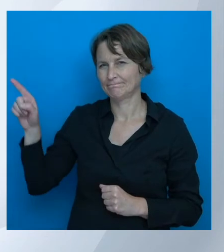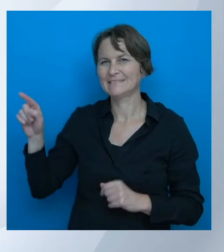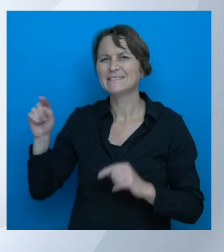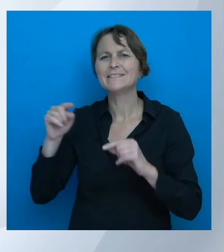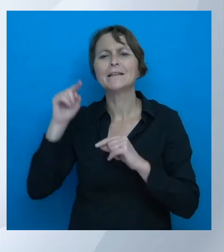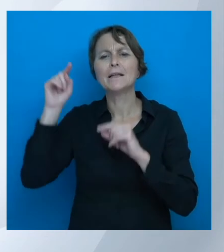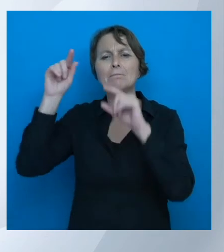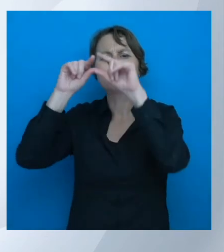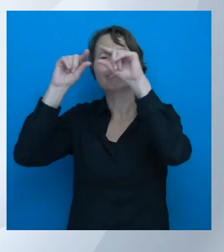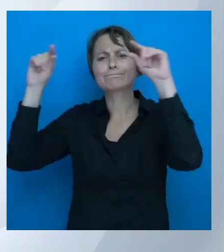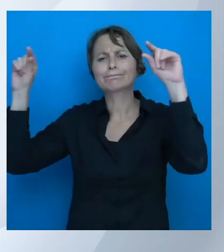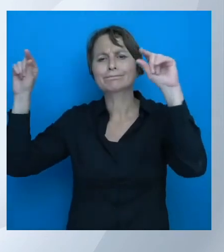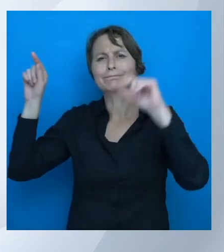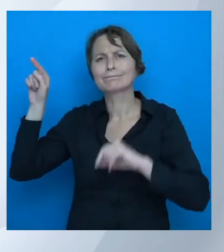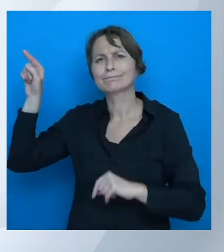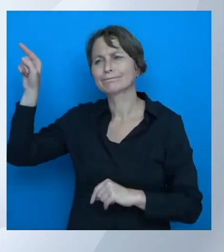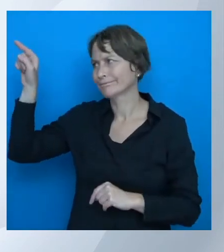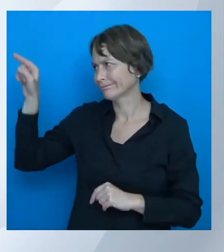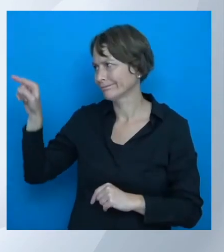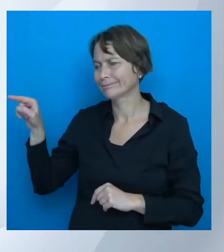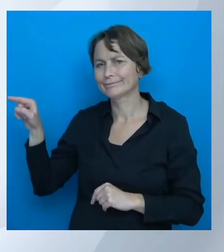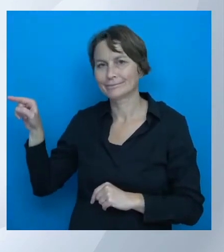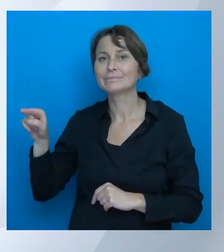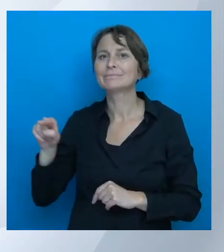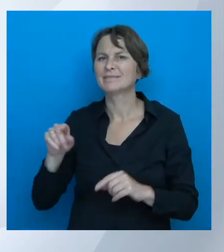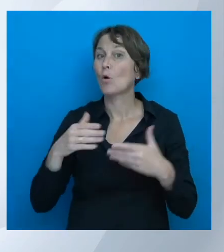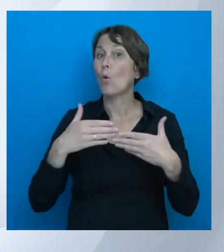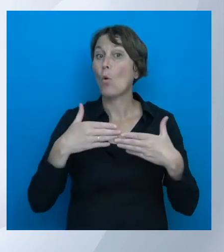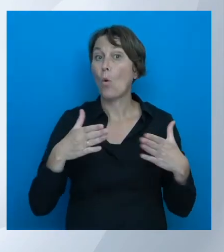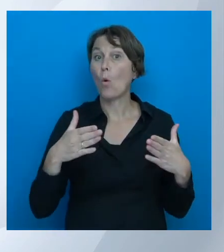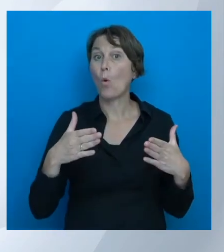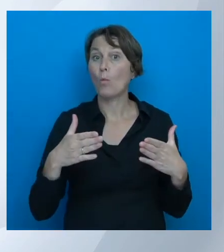this on GitHub. It's also open source, and you can simply